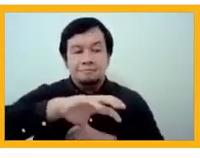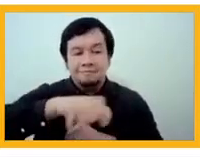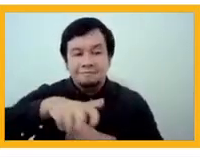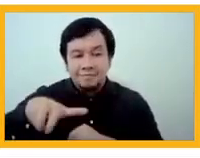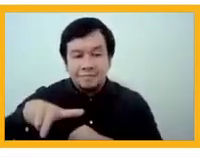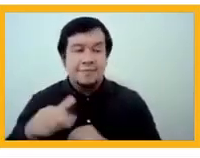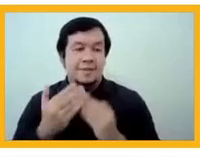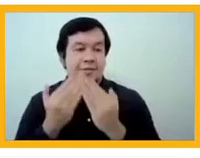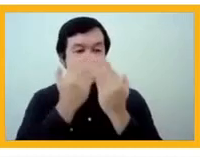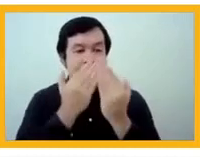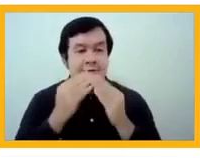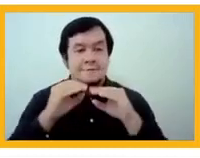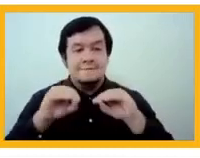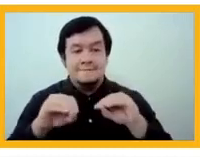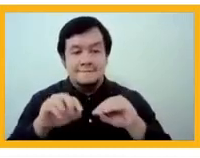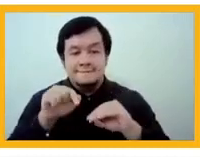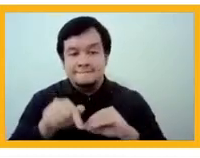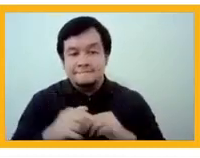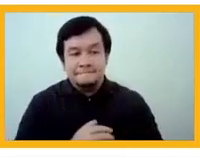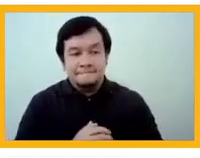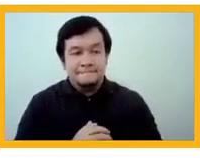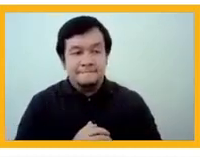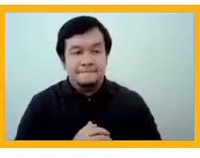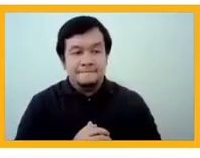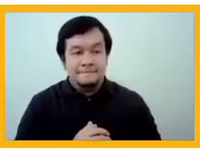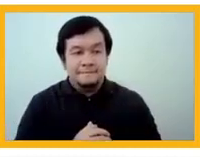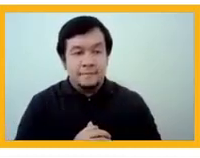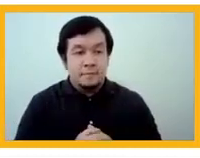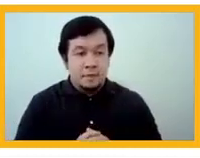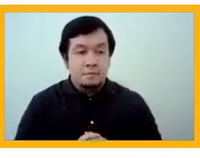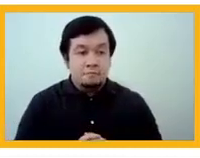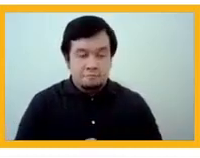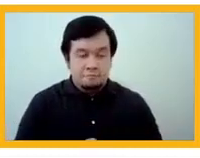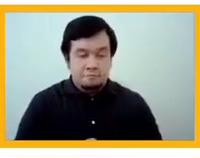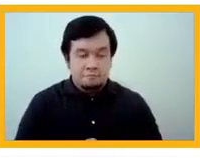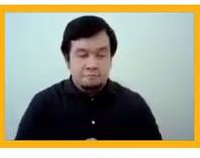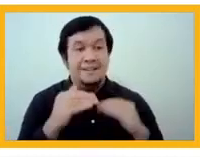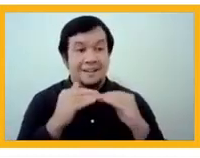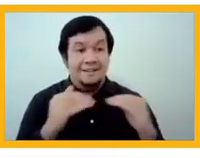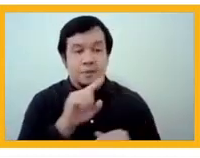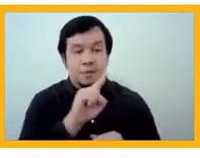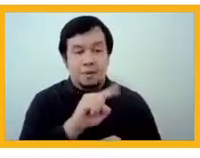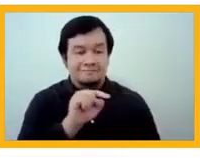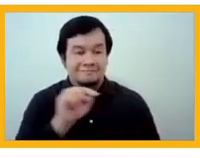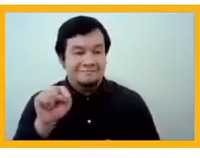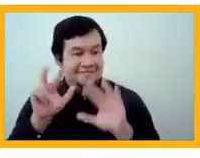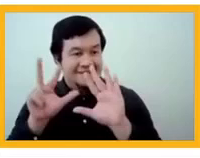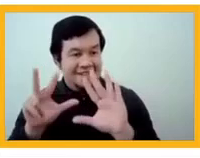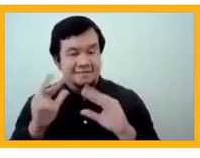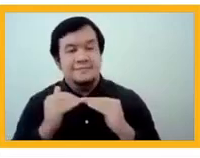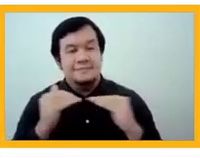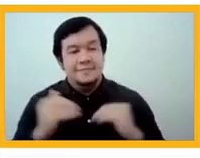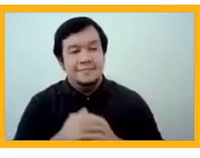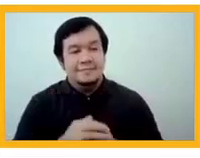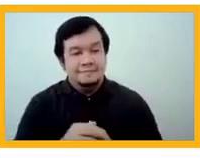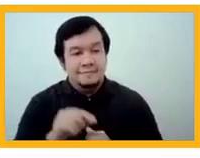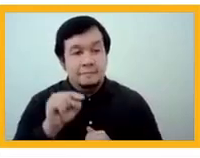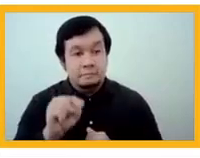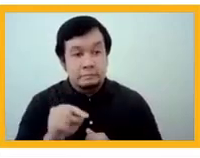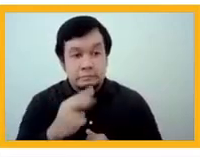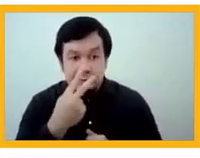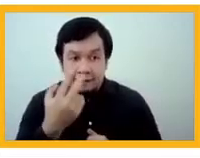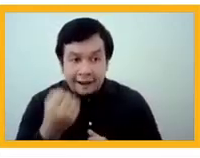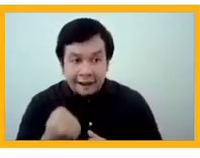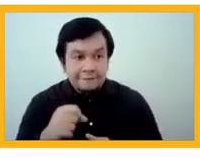And you see exactly that same pattern, that if the kids were making progress at the rate of the curriculum, they would be at this 45 degree line.